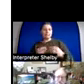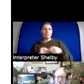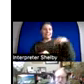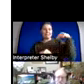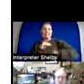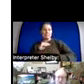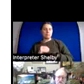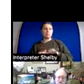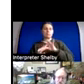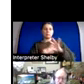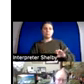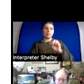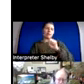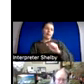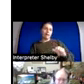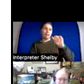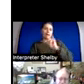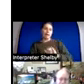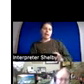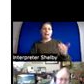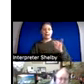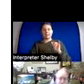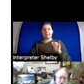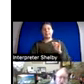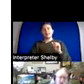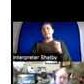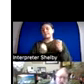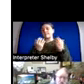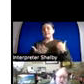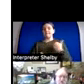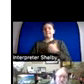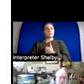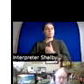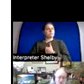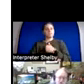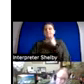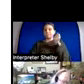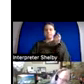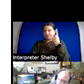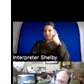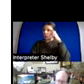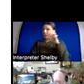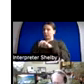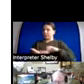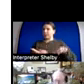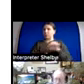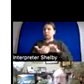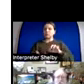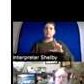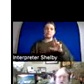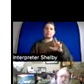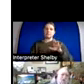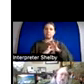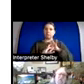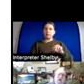um because there's a lot of misunderstanding and a lot of confusion or just a lot of i don't know